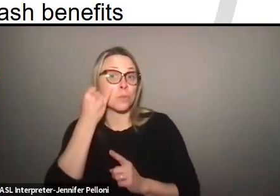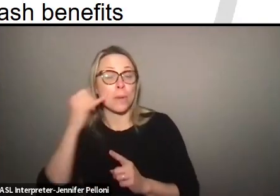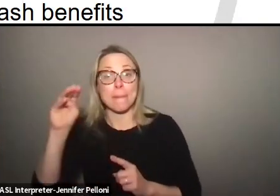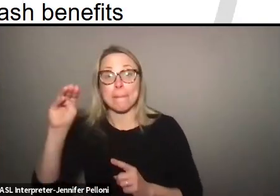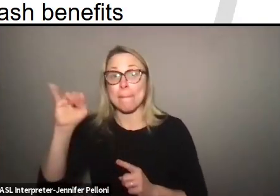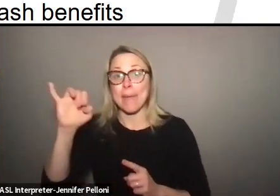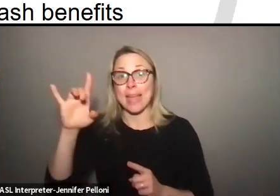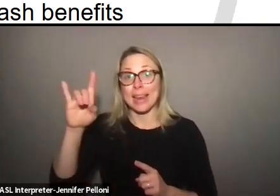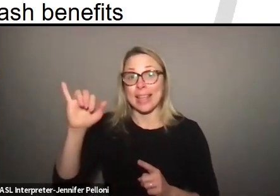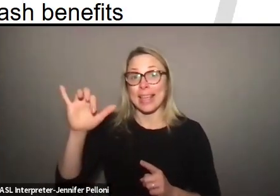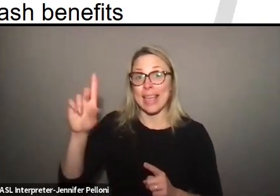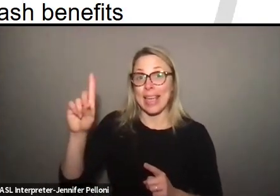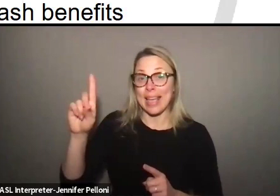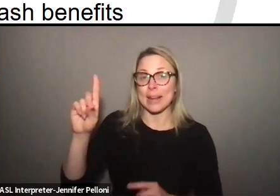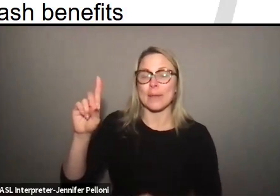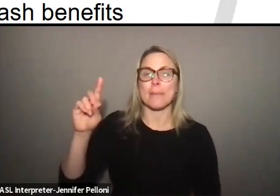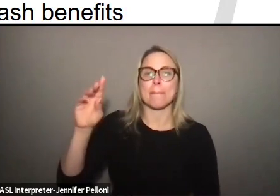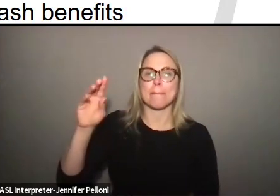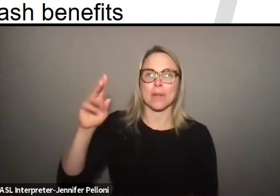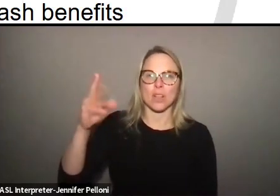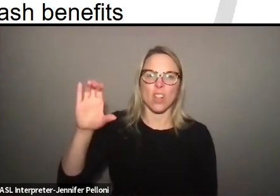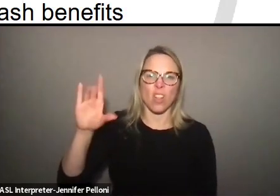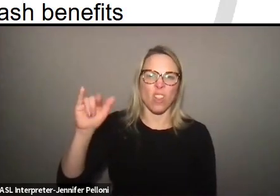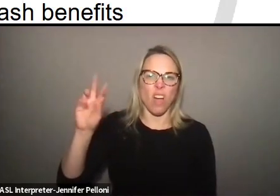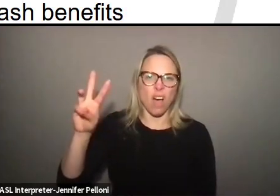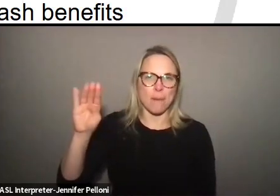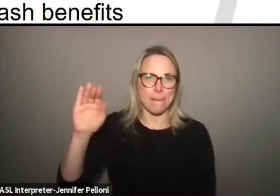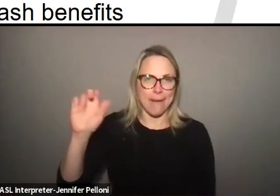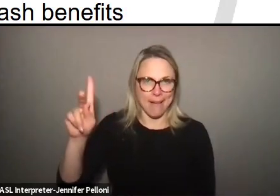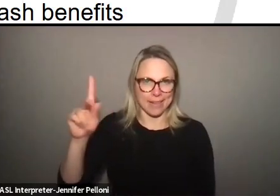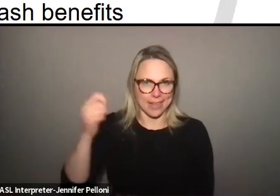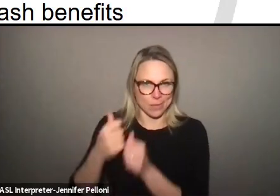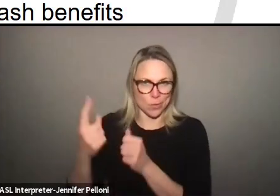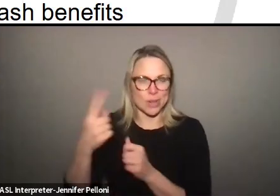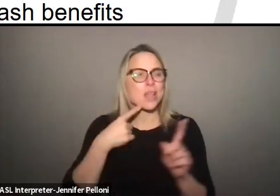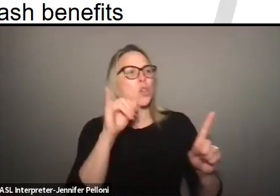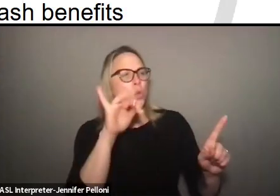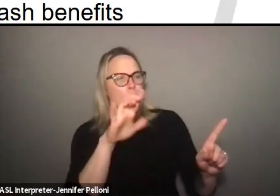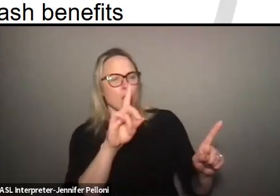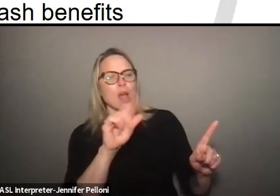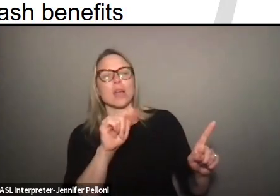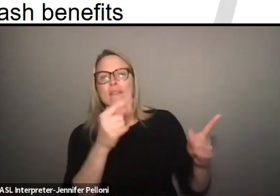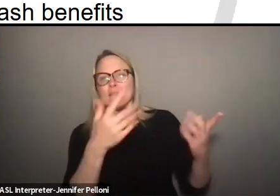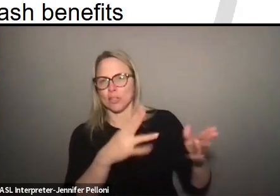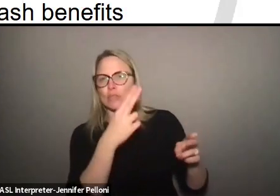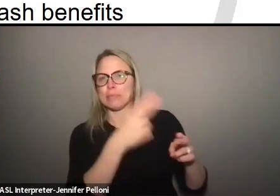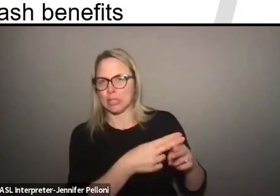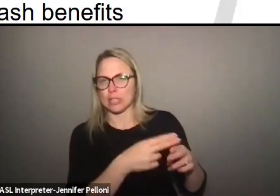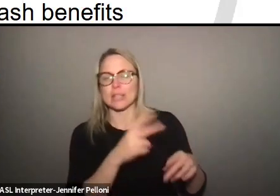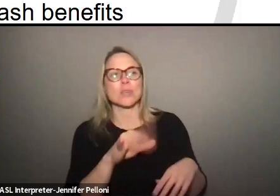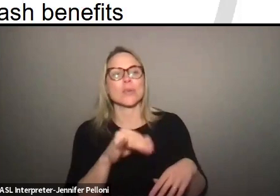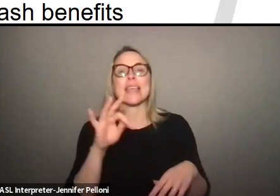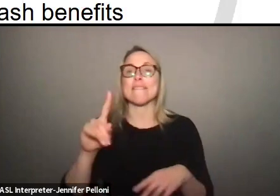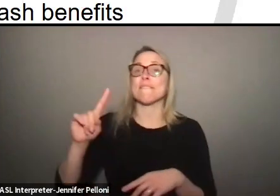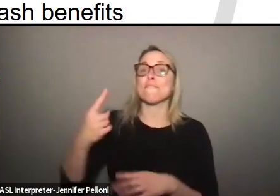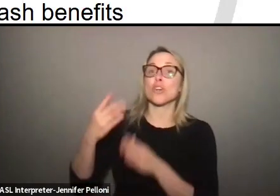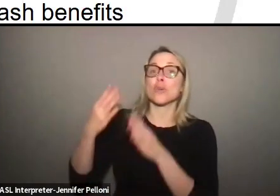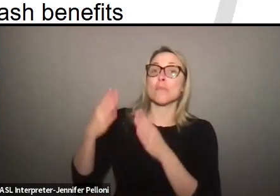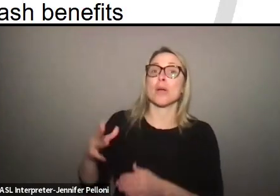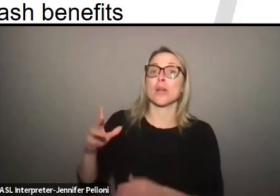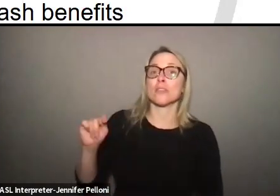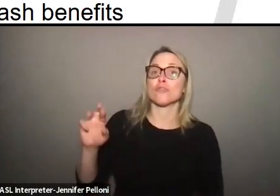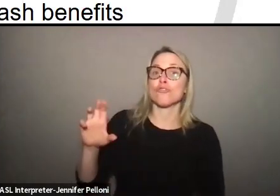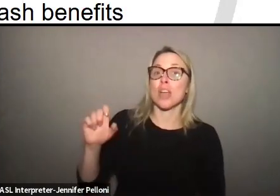Medicaid clawback that everyone's talking about all the time? I know Yolanda mentioned this as well. And in the case of a first party trust,